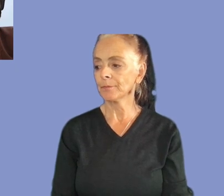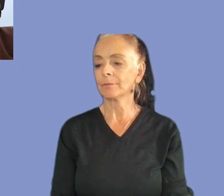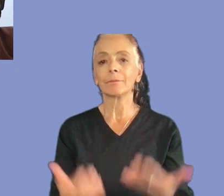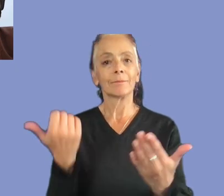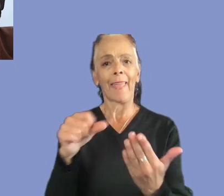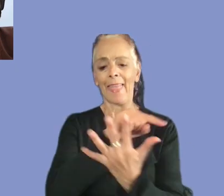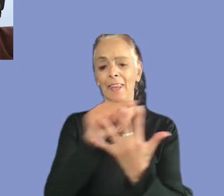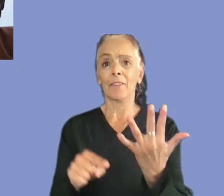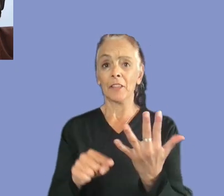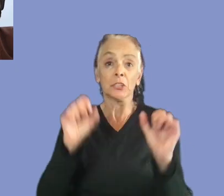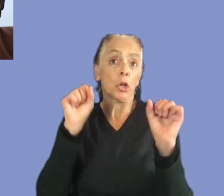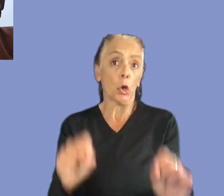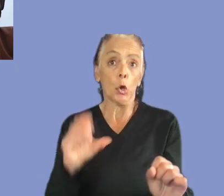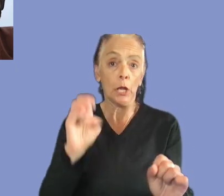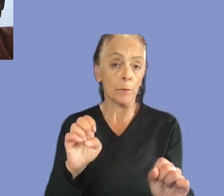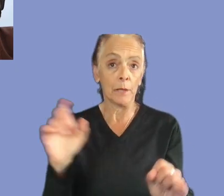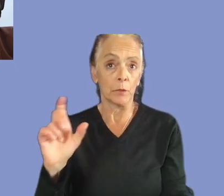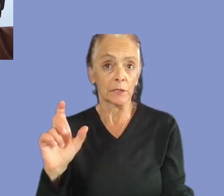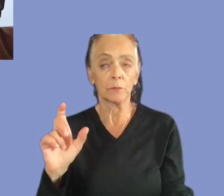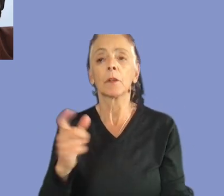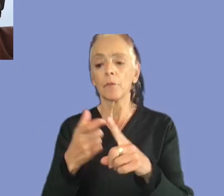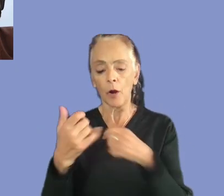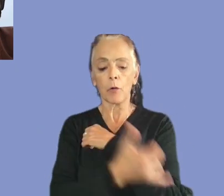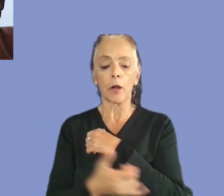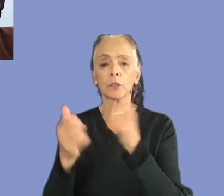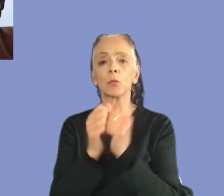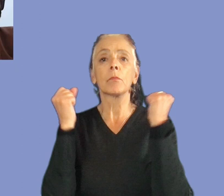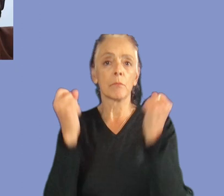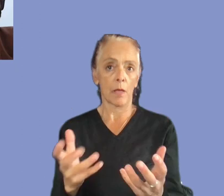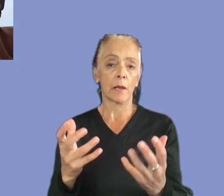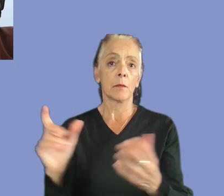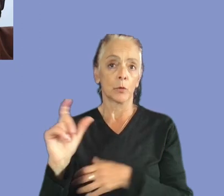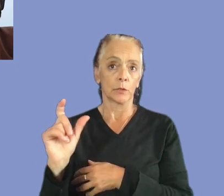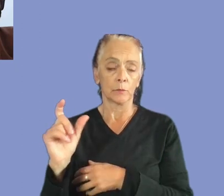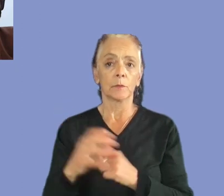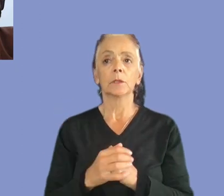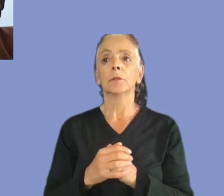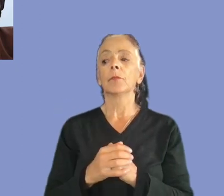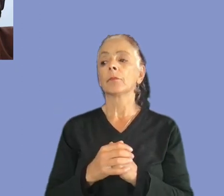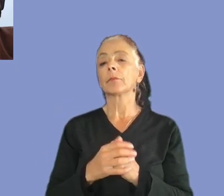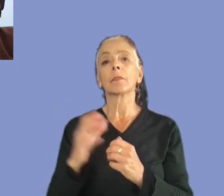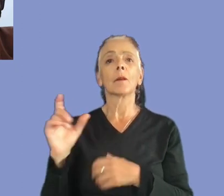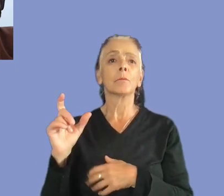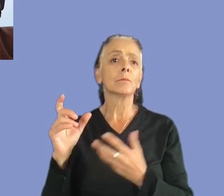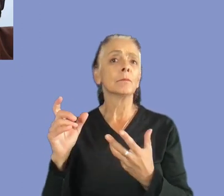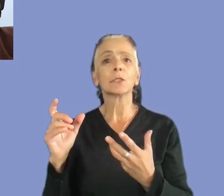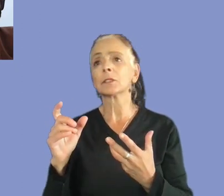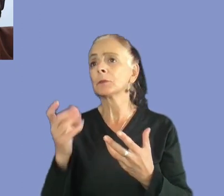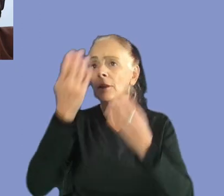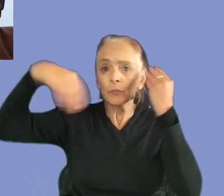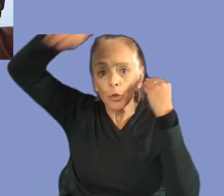one of these people could have been Muslim. They all come from countries with a large number of Muslims. Muslims wear turbans and saris